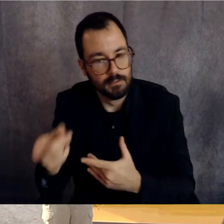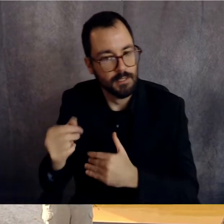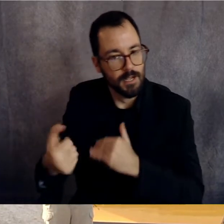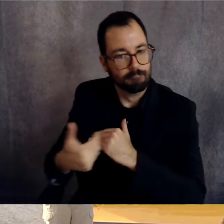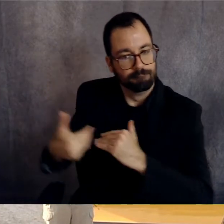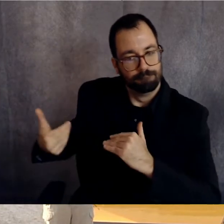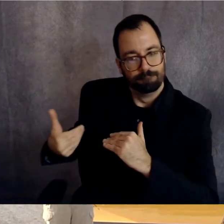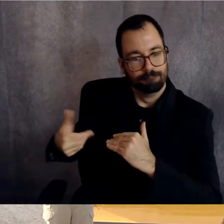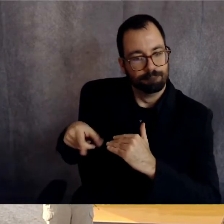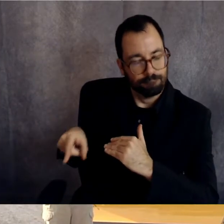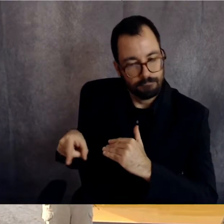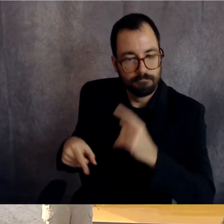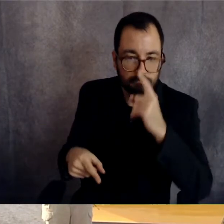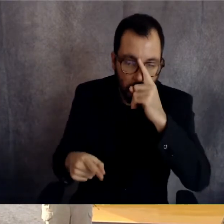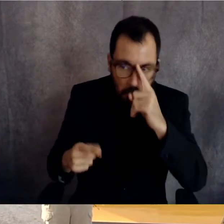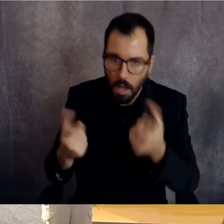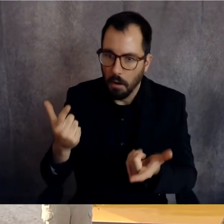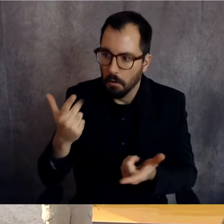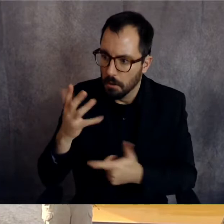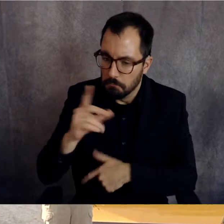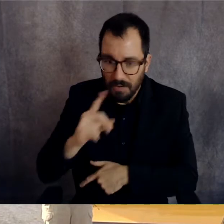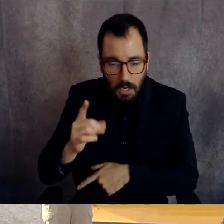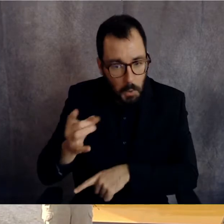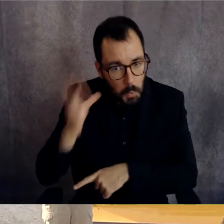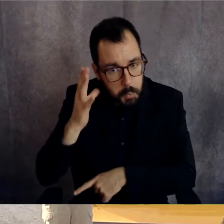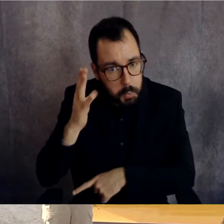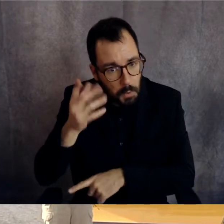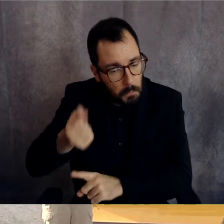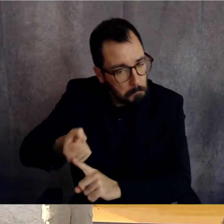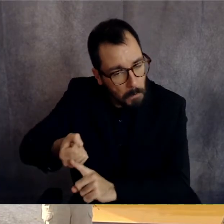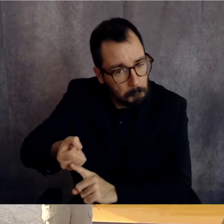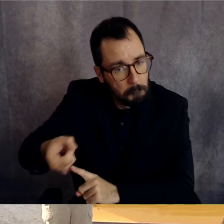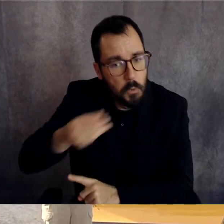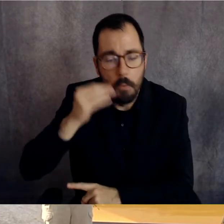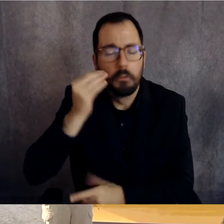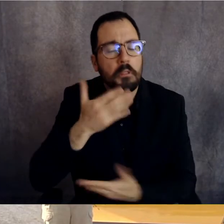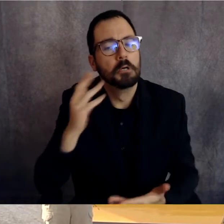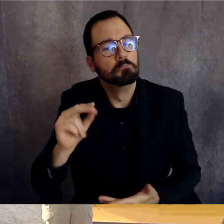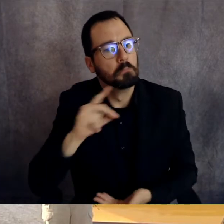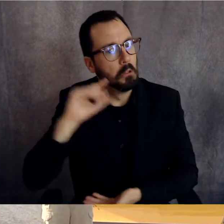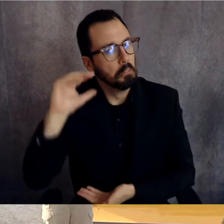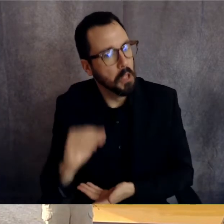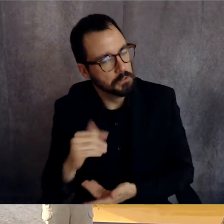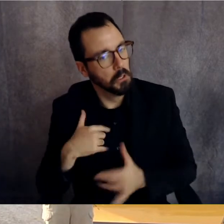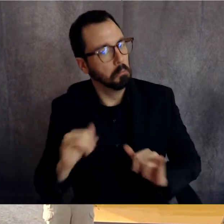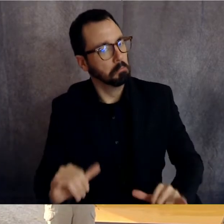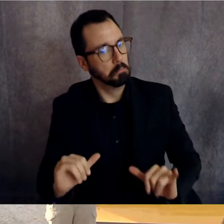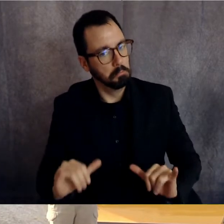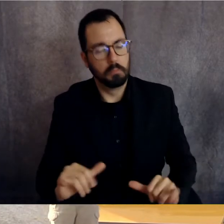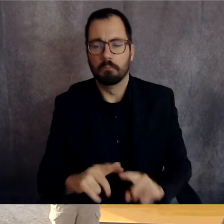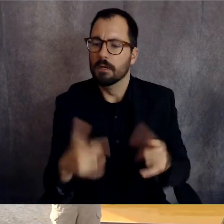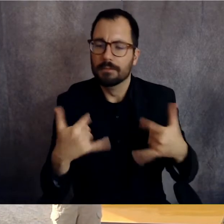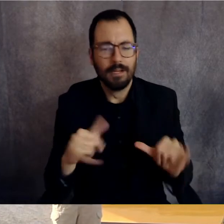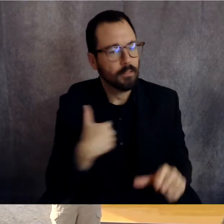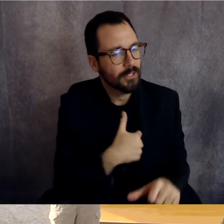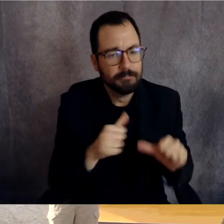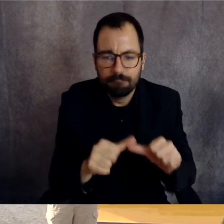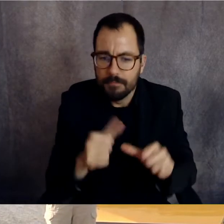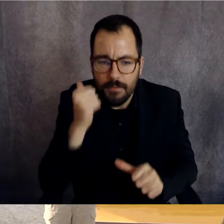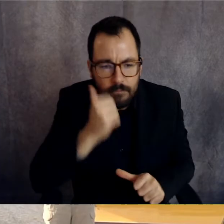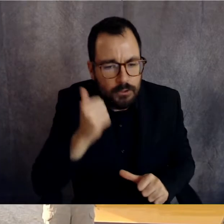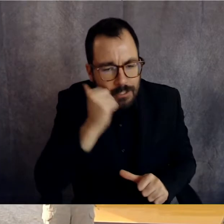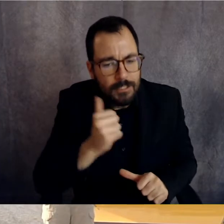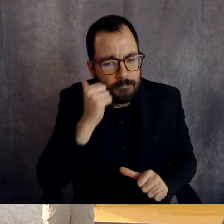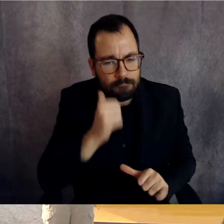on our homeless population has not been nearly as bad as it was initially feared that it could be. But we continue to work every single day to protect